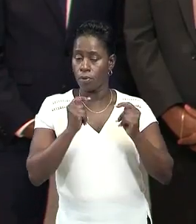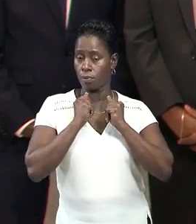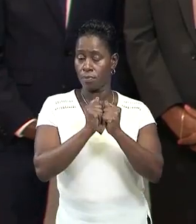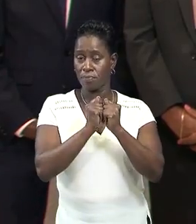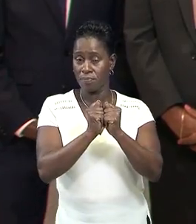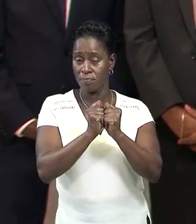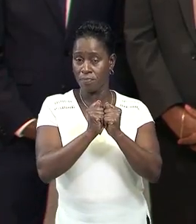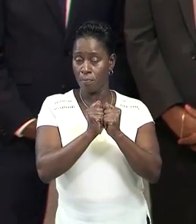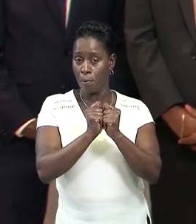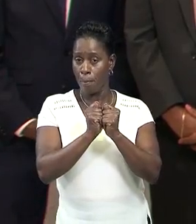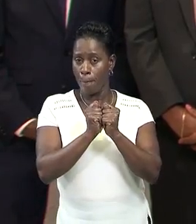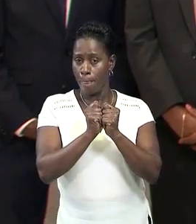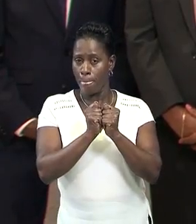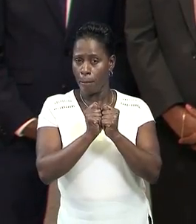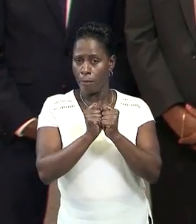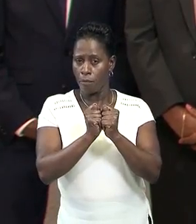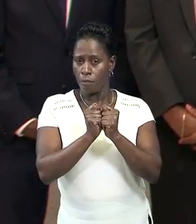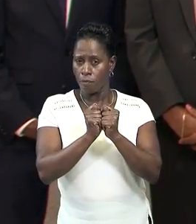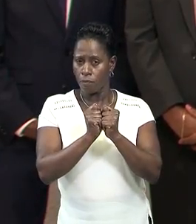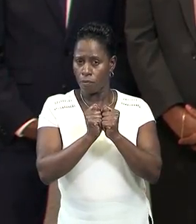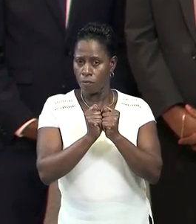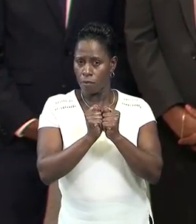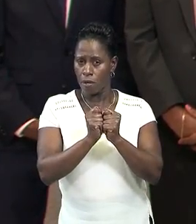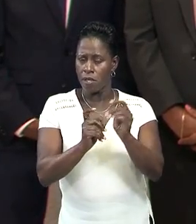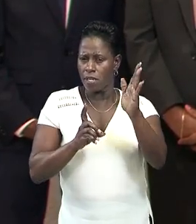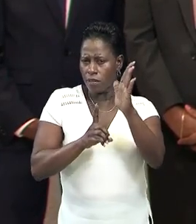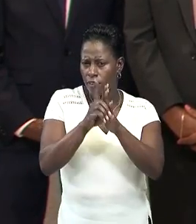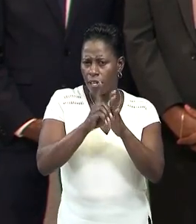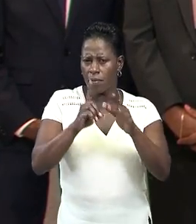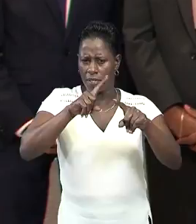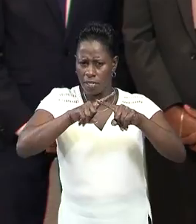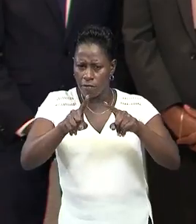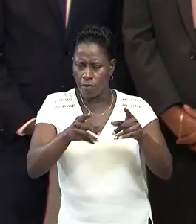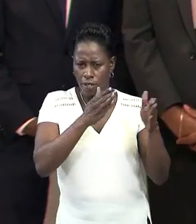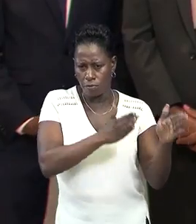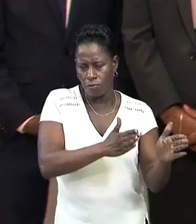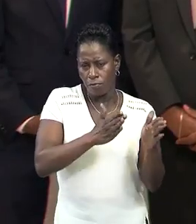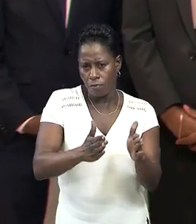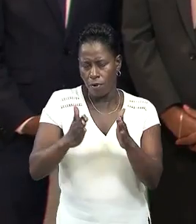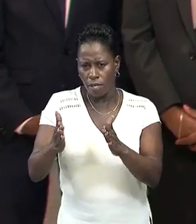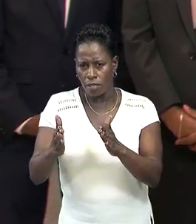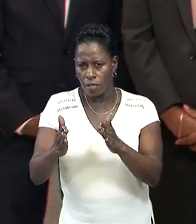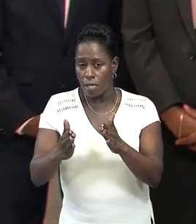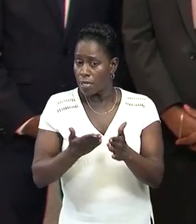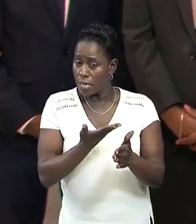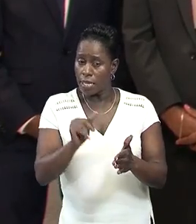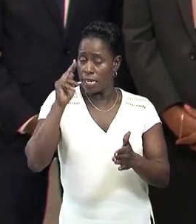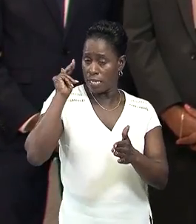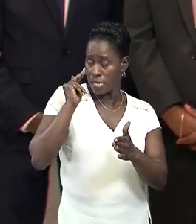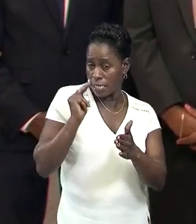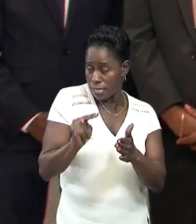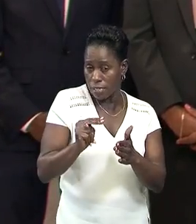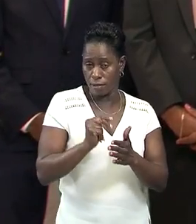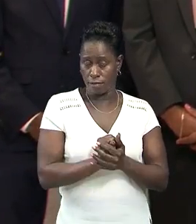Together, we've been coordinating and building the medical and health infrastructure that we anticipate will be